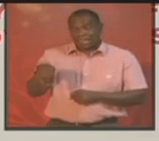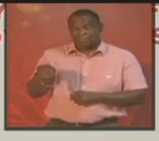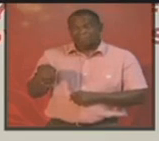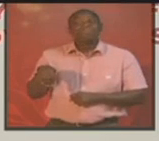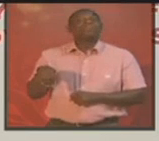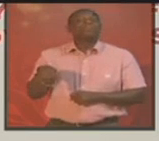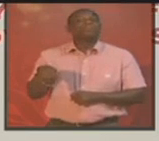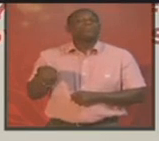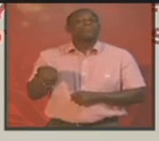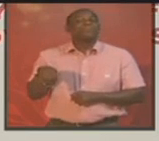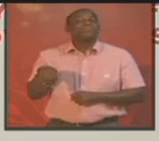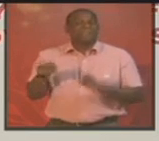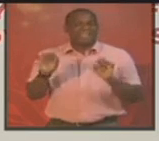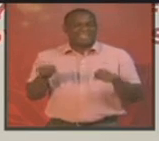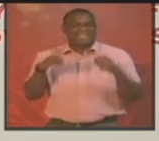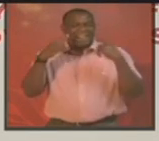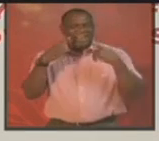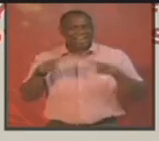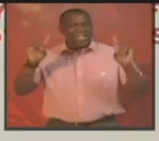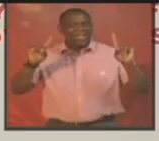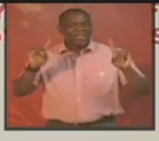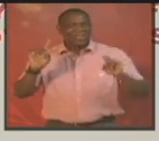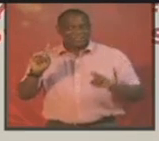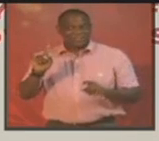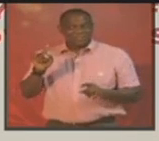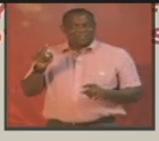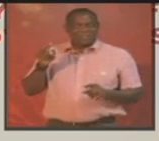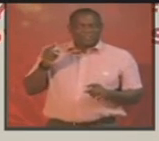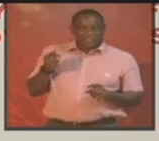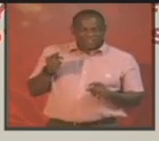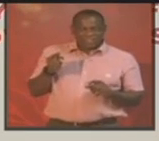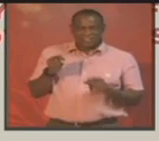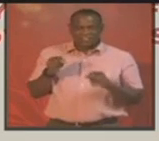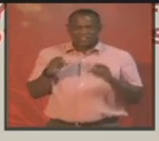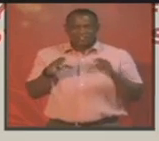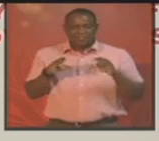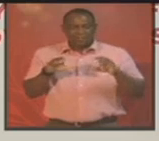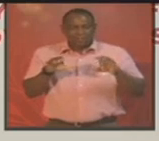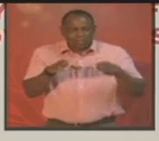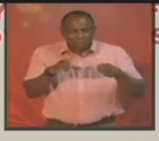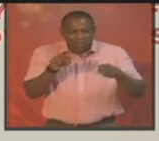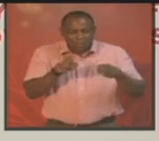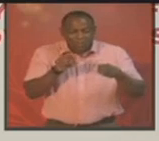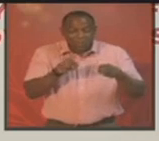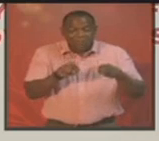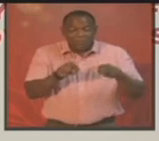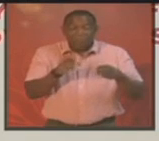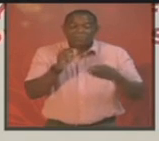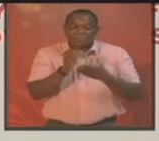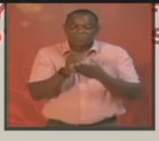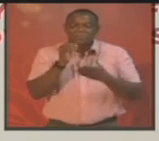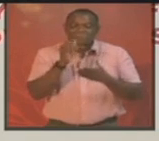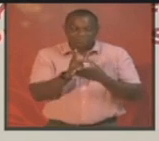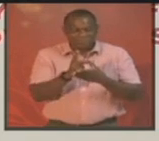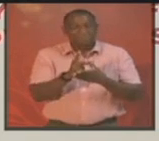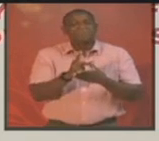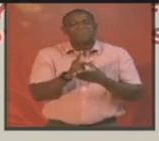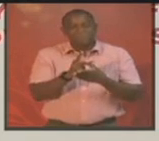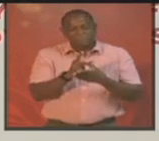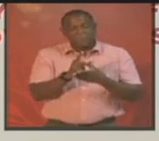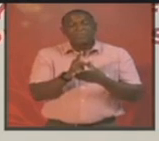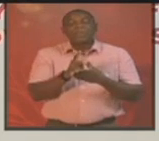tranche has been approved through the COVAX facility that will be received in Trinidad, and the exact number